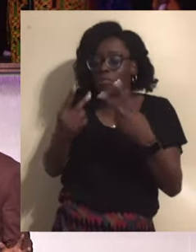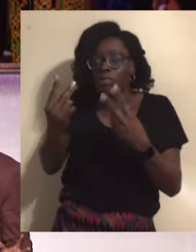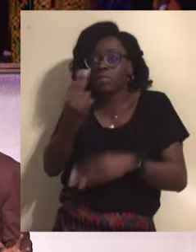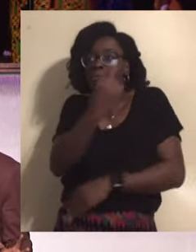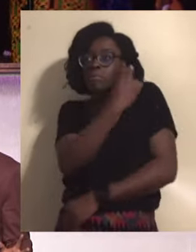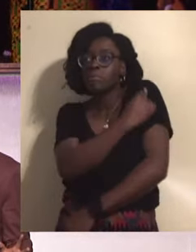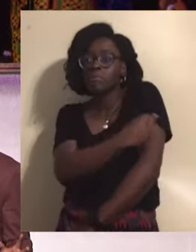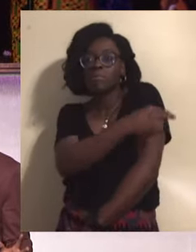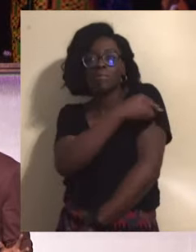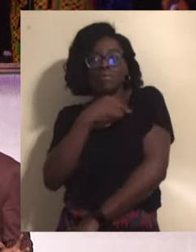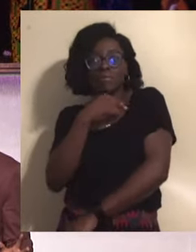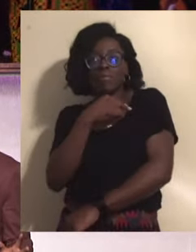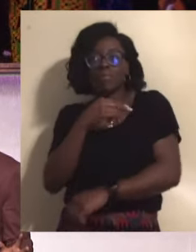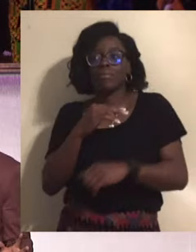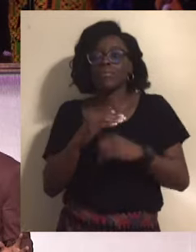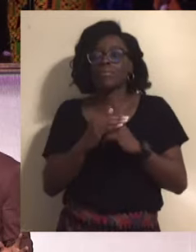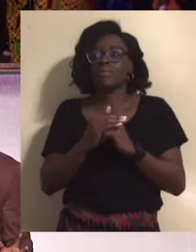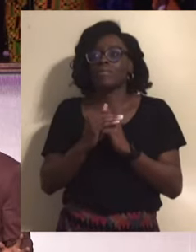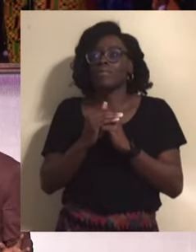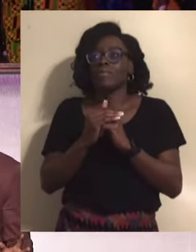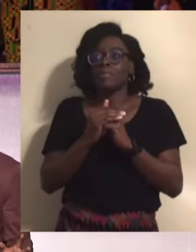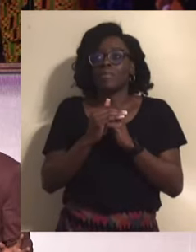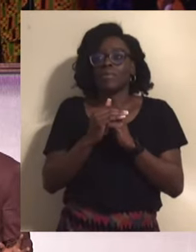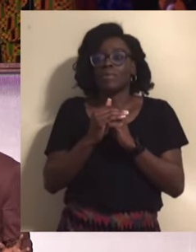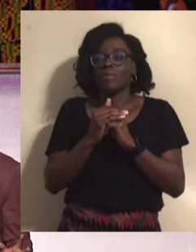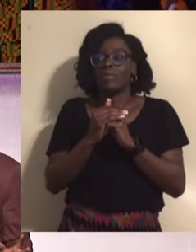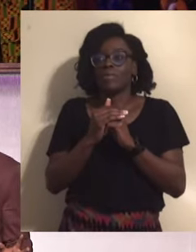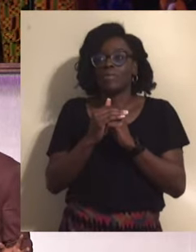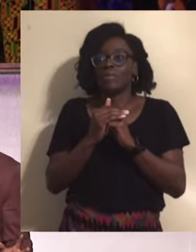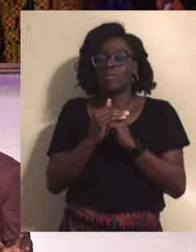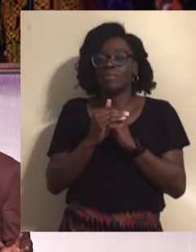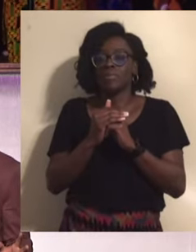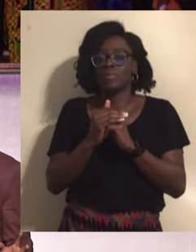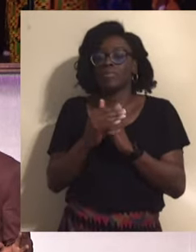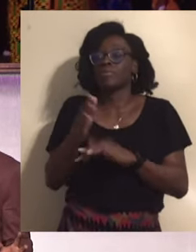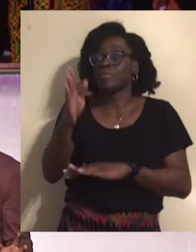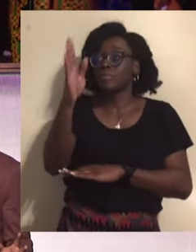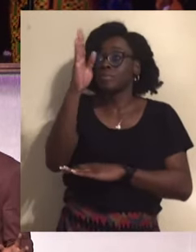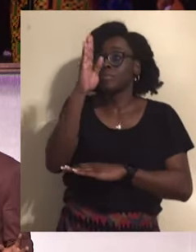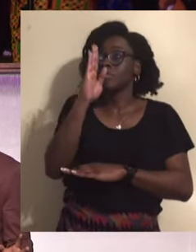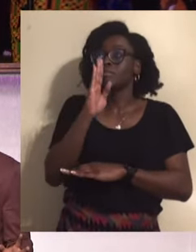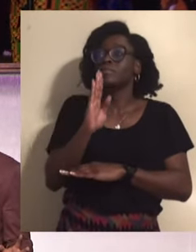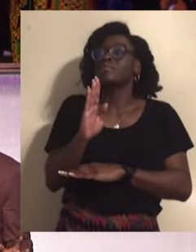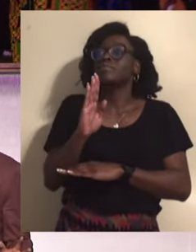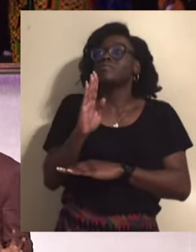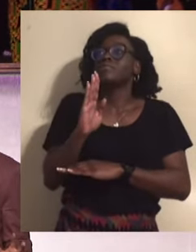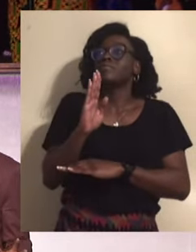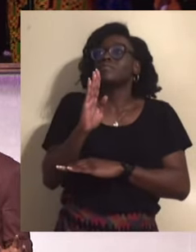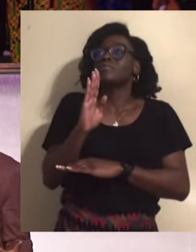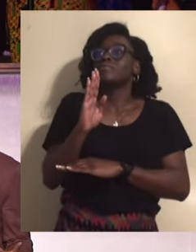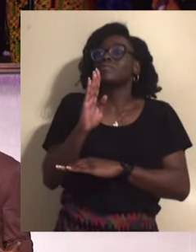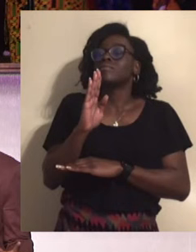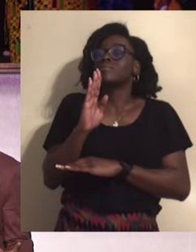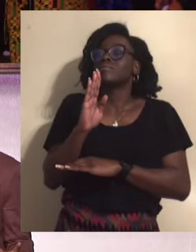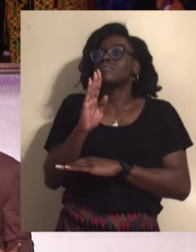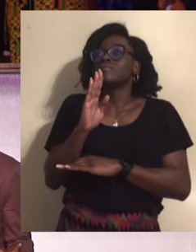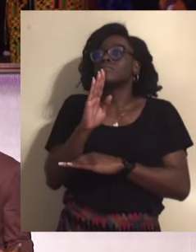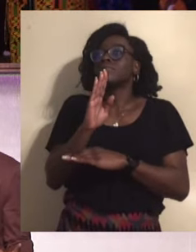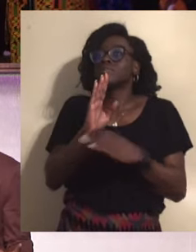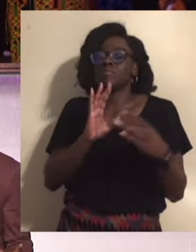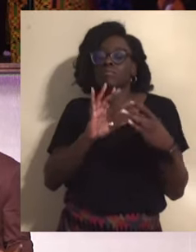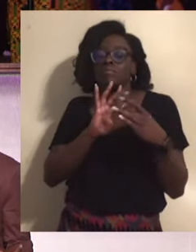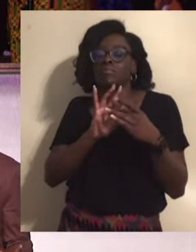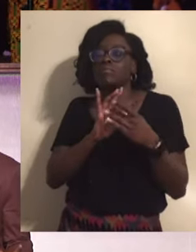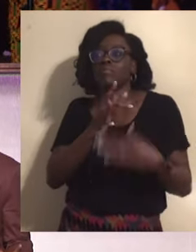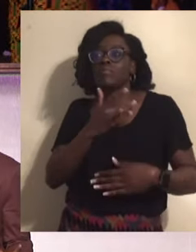We'll do life. Father, we ask that you would knit their hearts to this family. Father, that